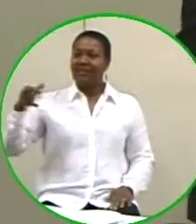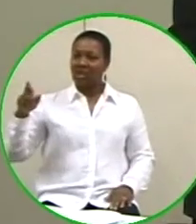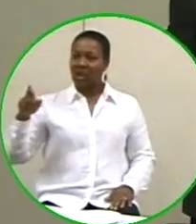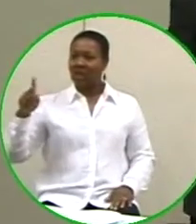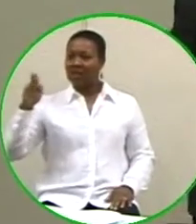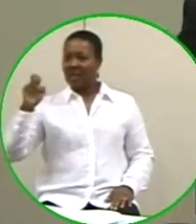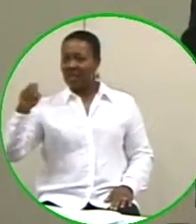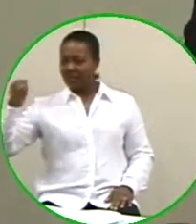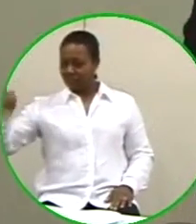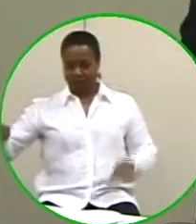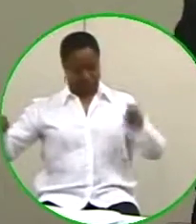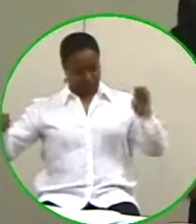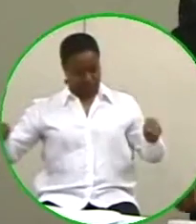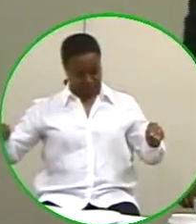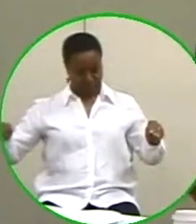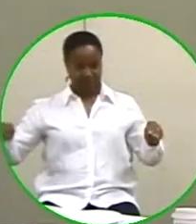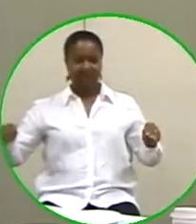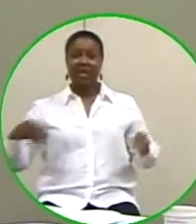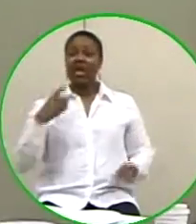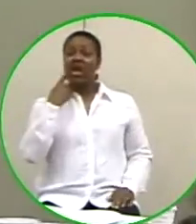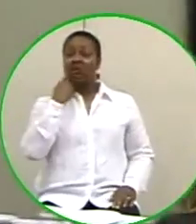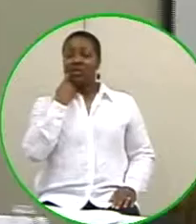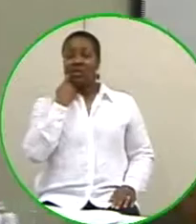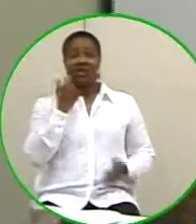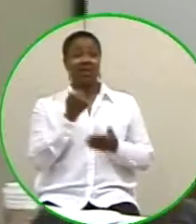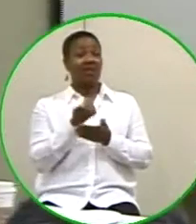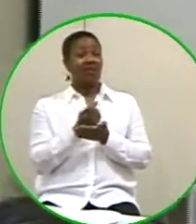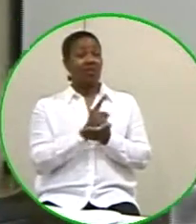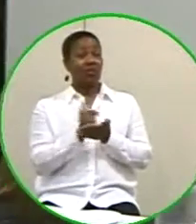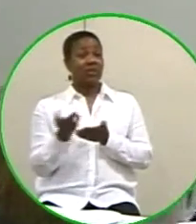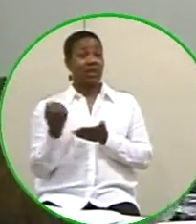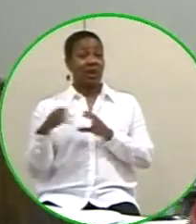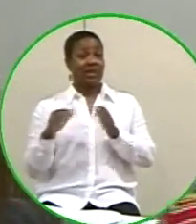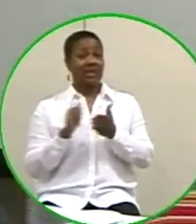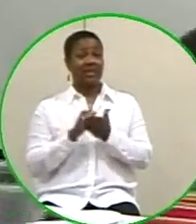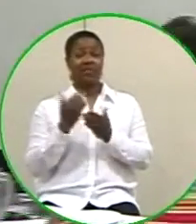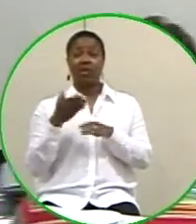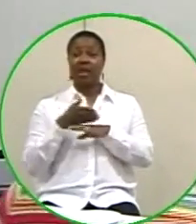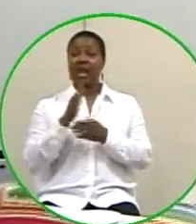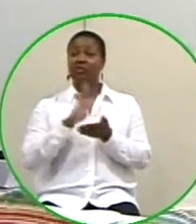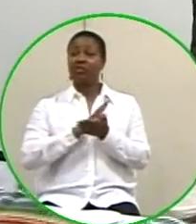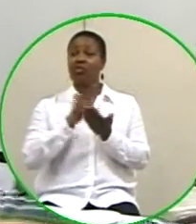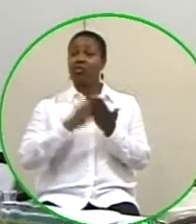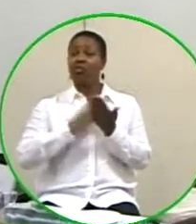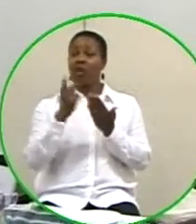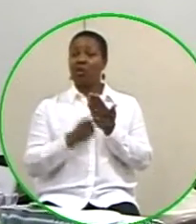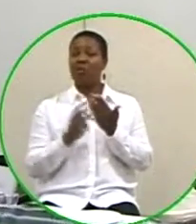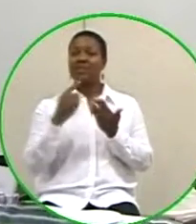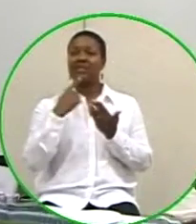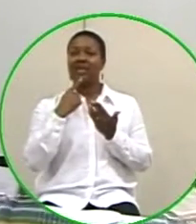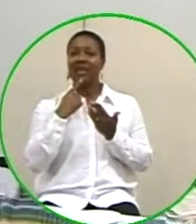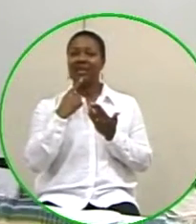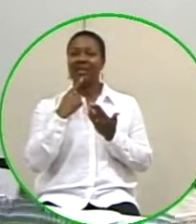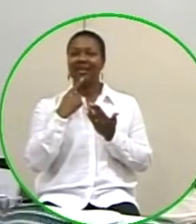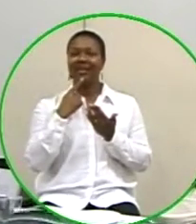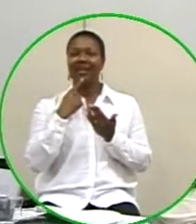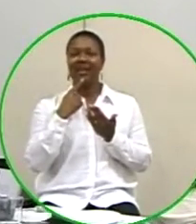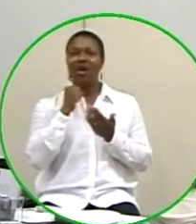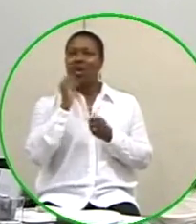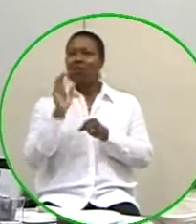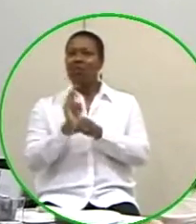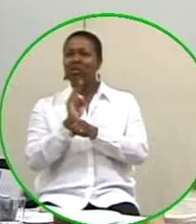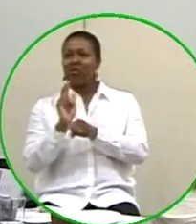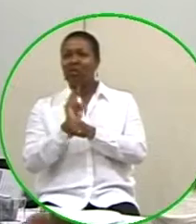down. I did this just a few weeks ago for an after-school program, and they had things like return unused to the